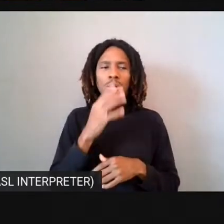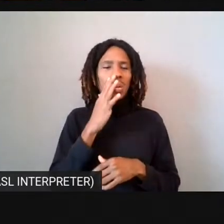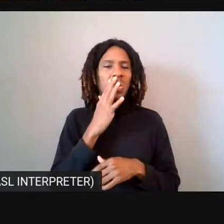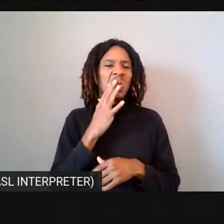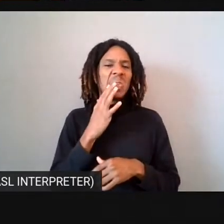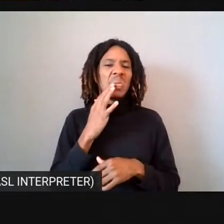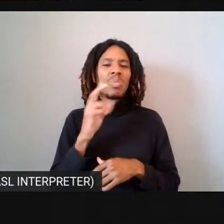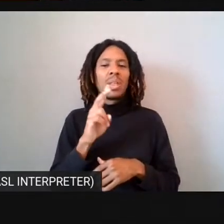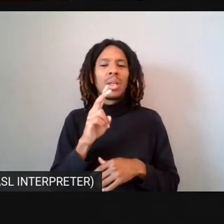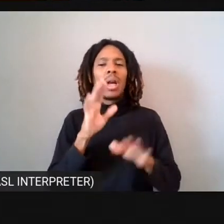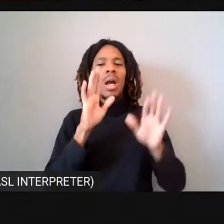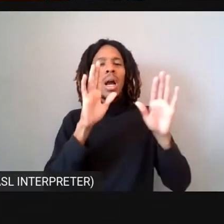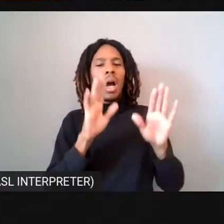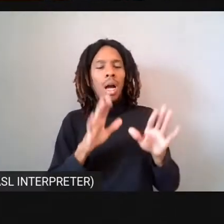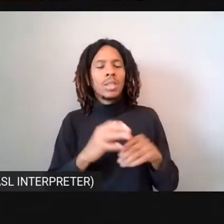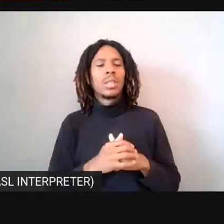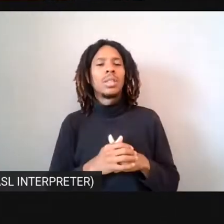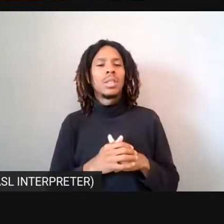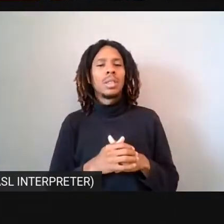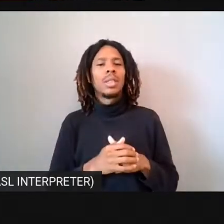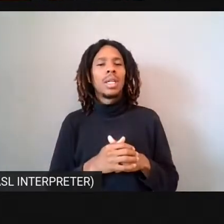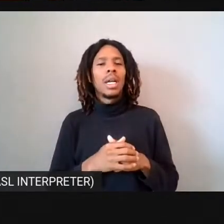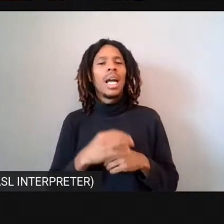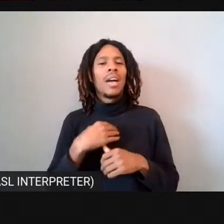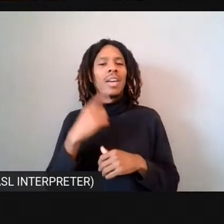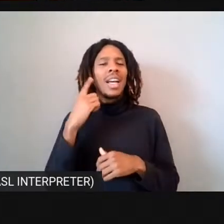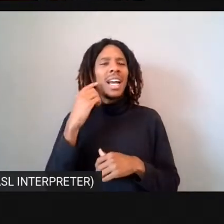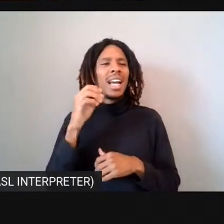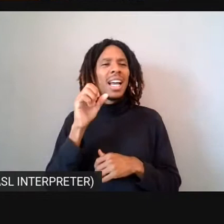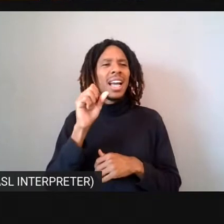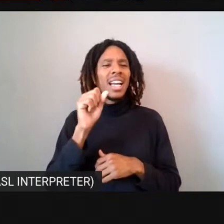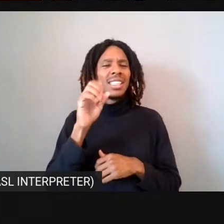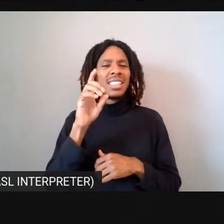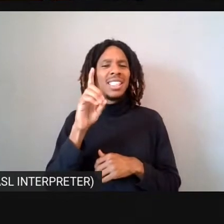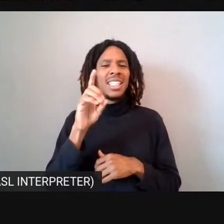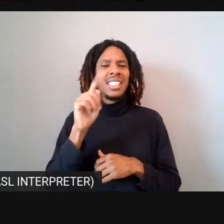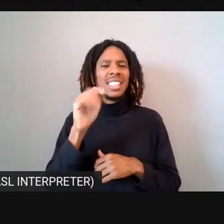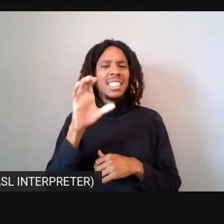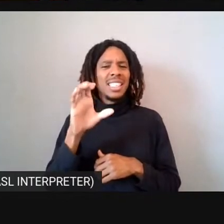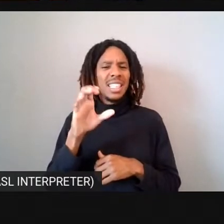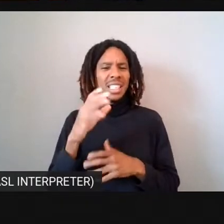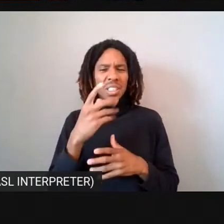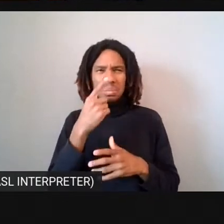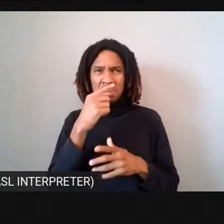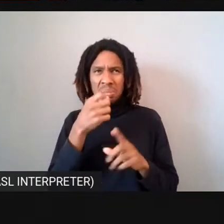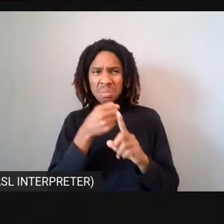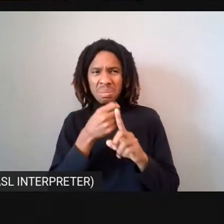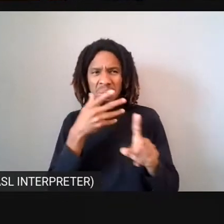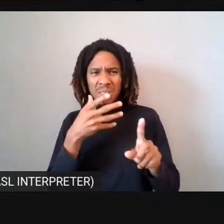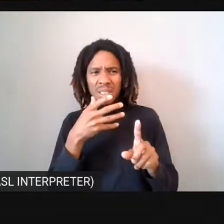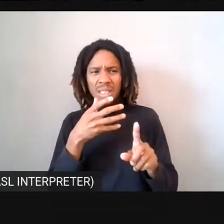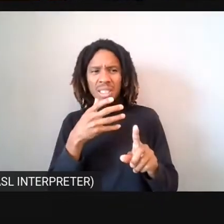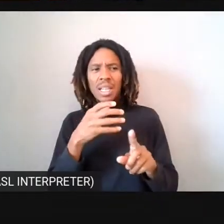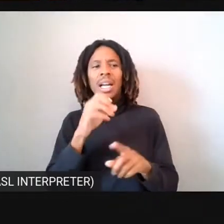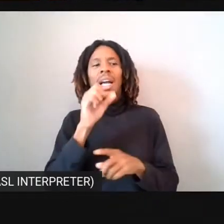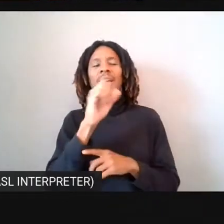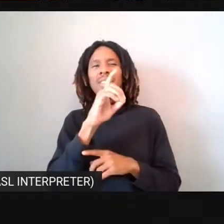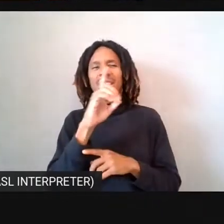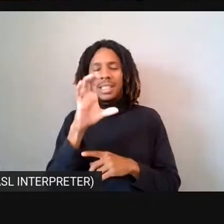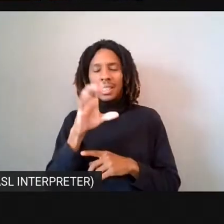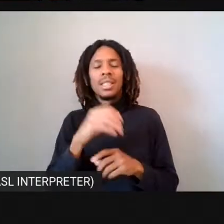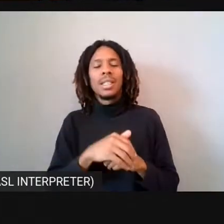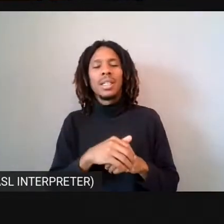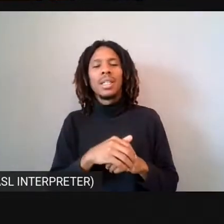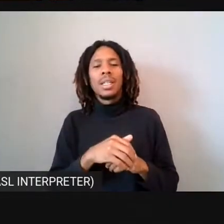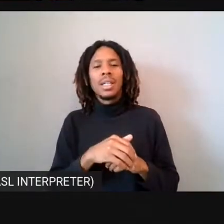Awesome. So I've been hearing this term SDDC. Do you want to dive into this, Larry? Explain it for us. What is this?